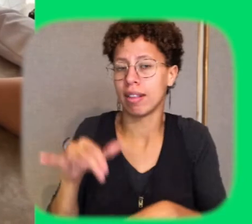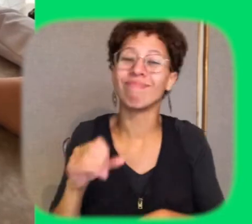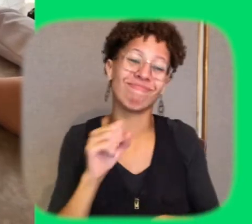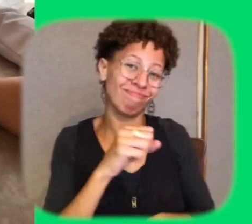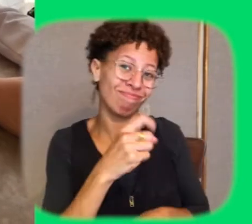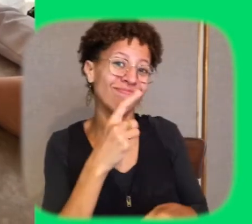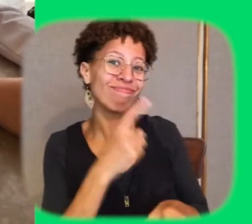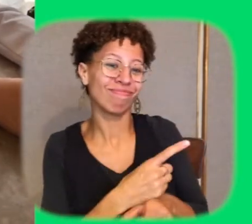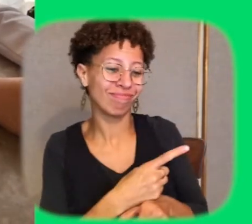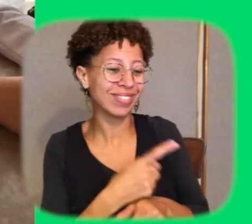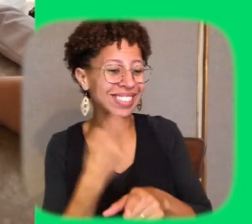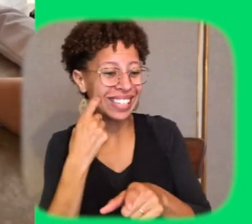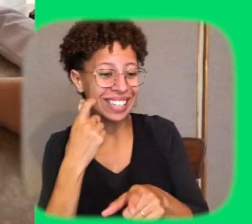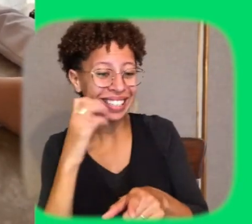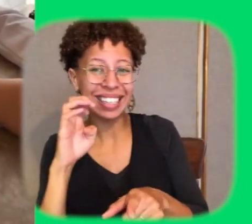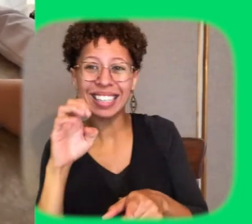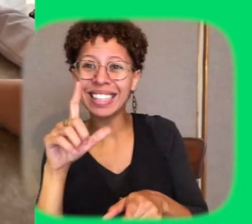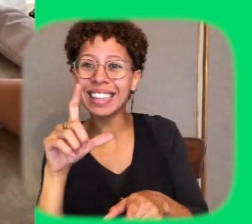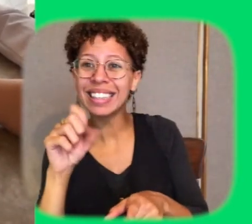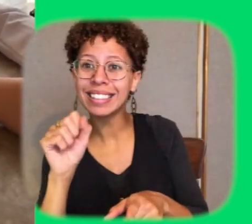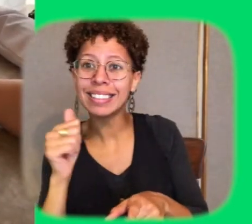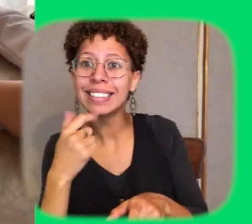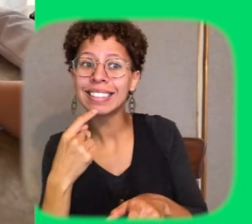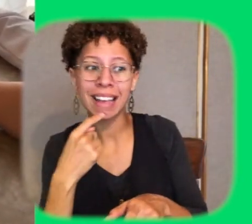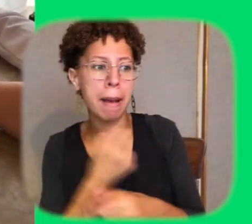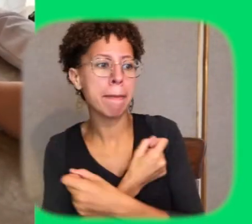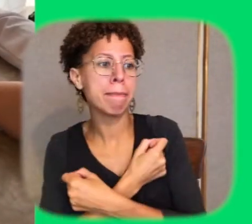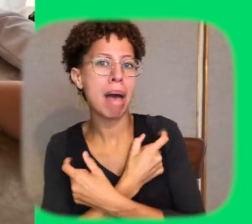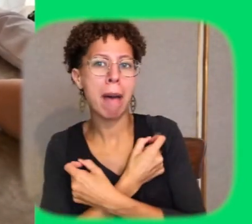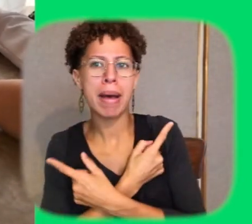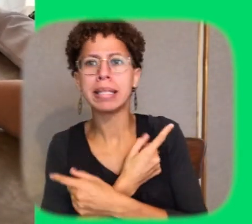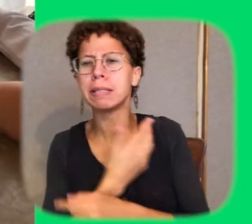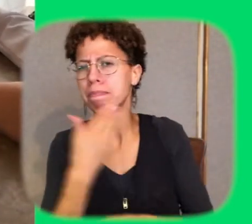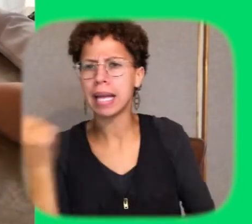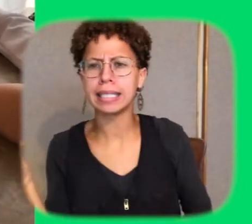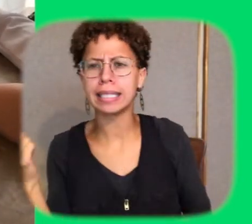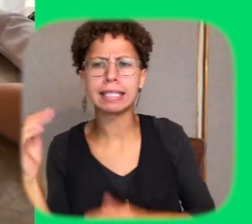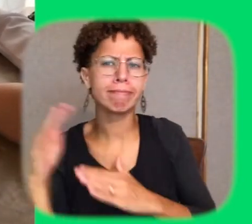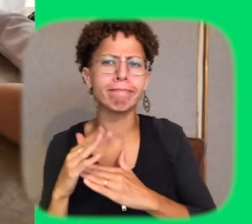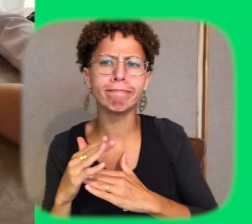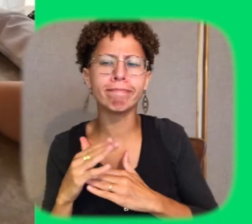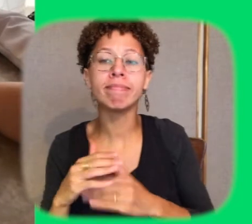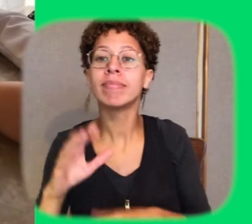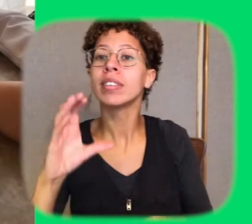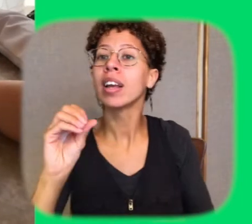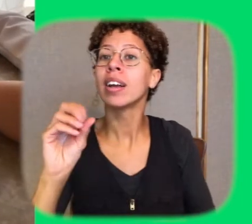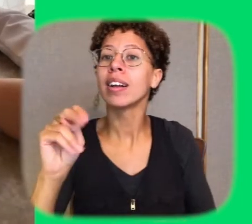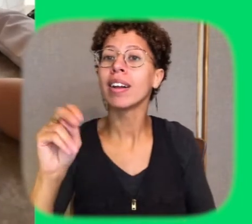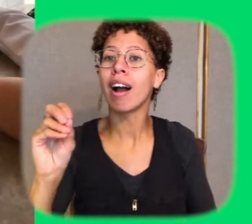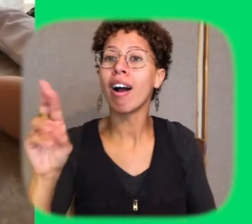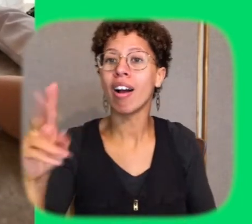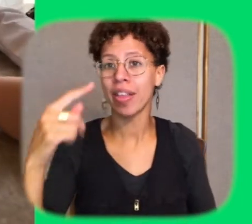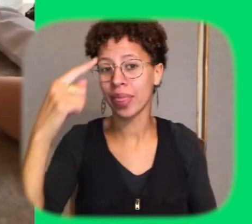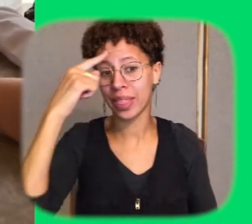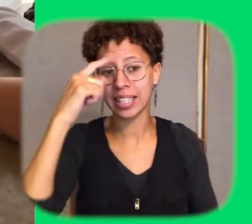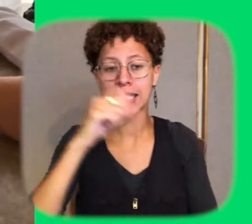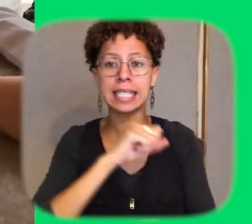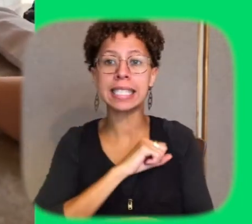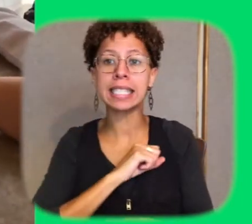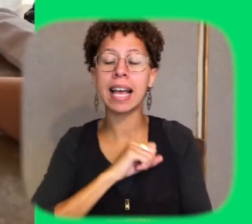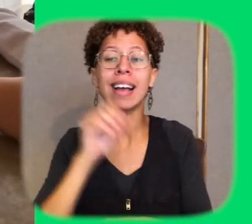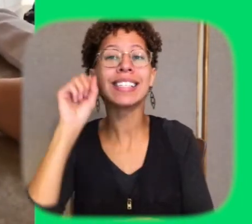best. And Connor thinks that the silver guy is a transformer.